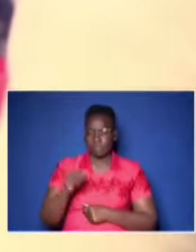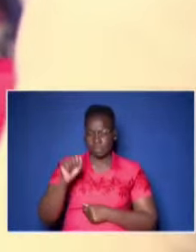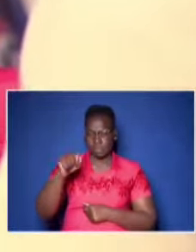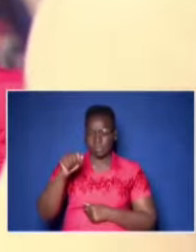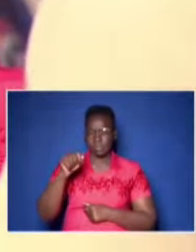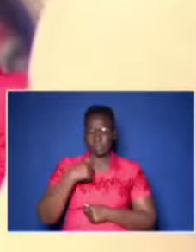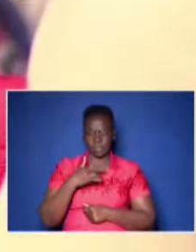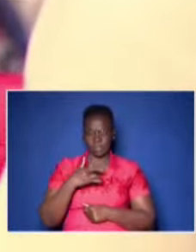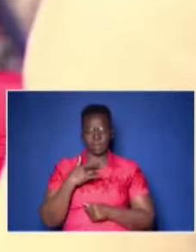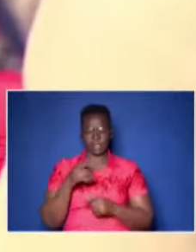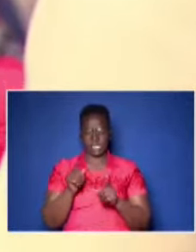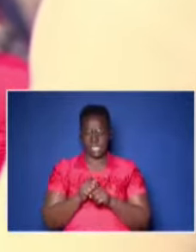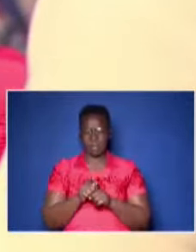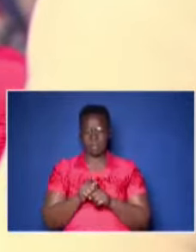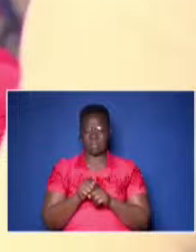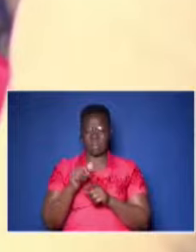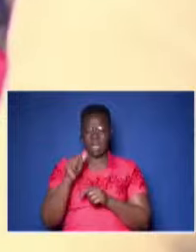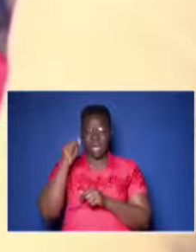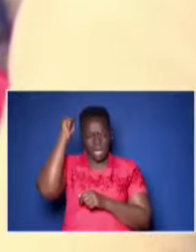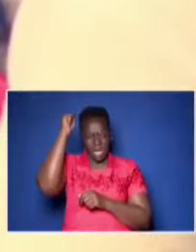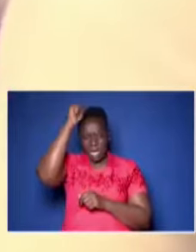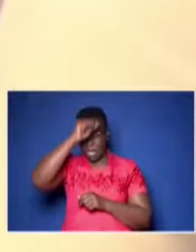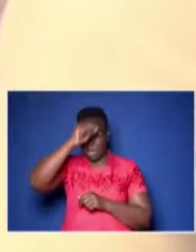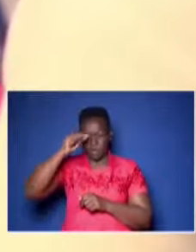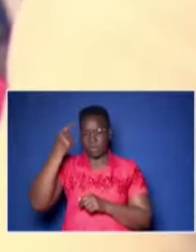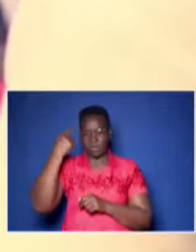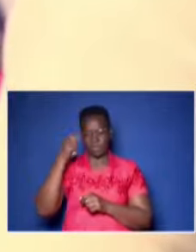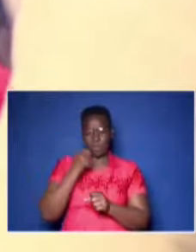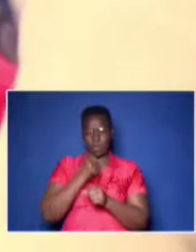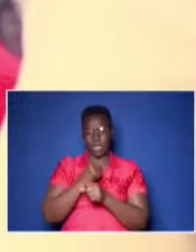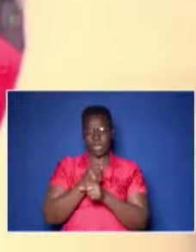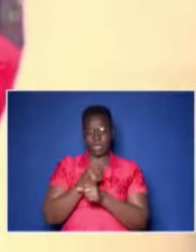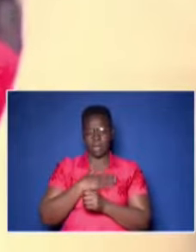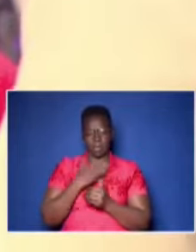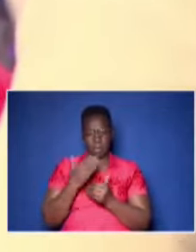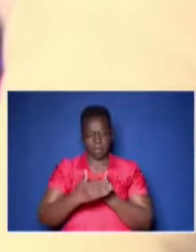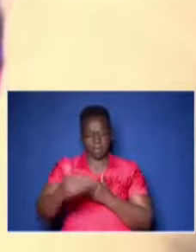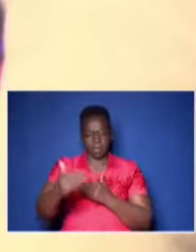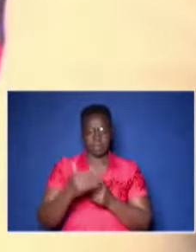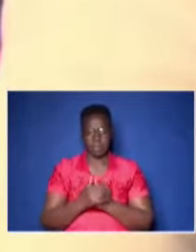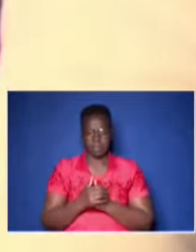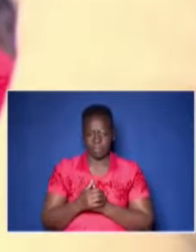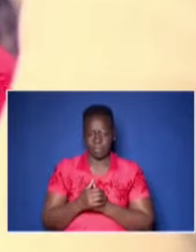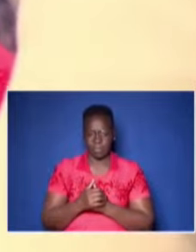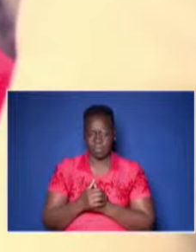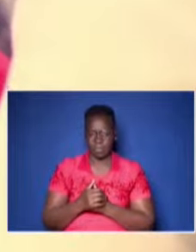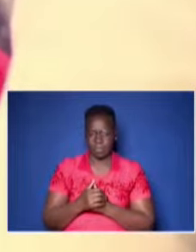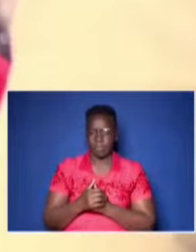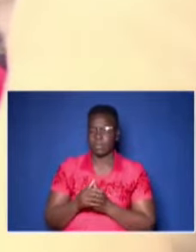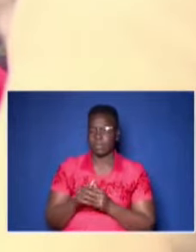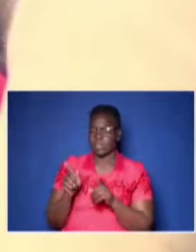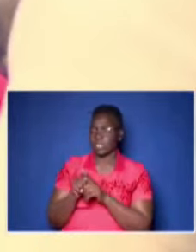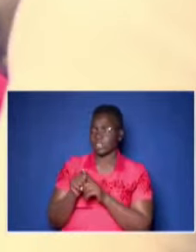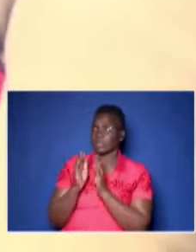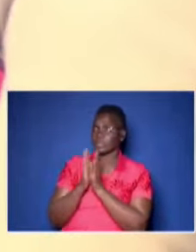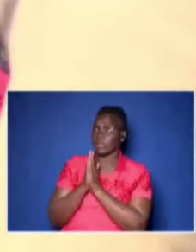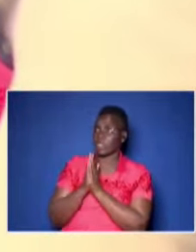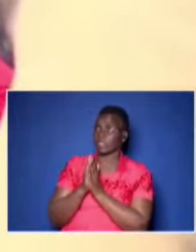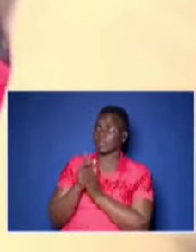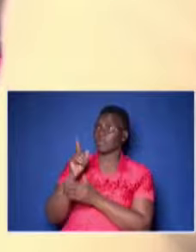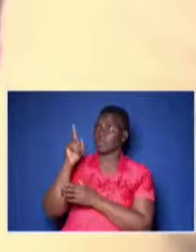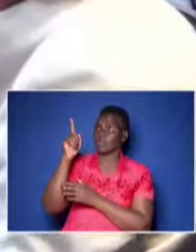the call the Lord told me to just walk around her I'm going to surround her with the anointing